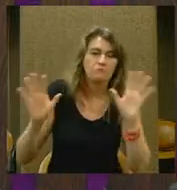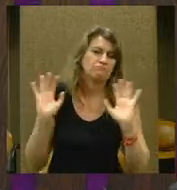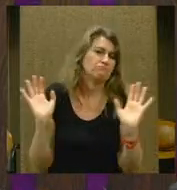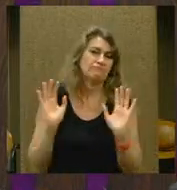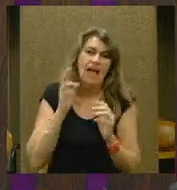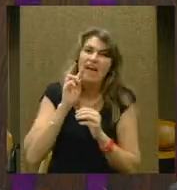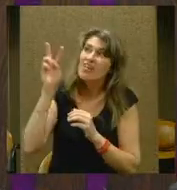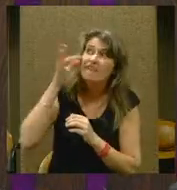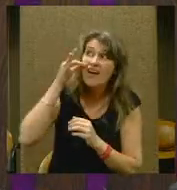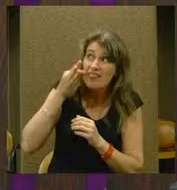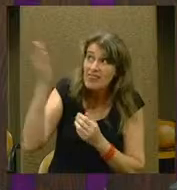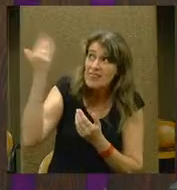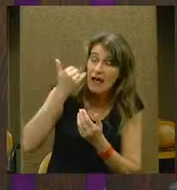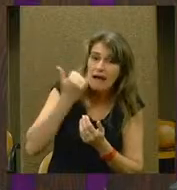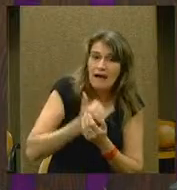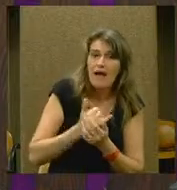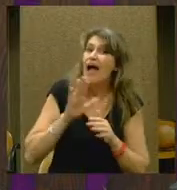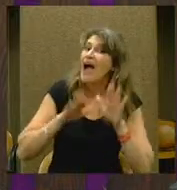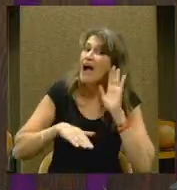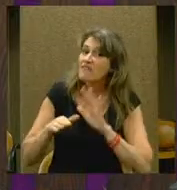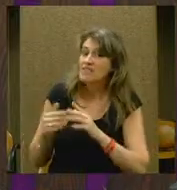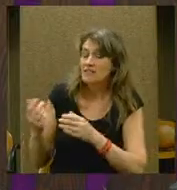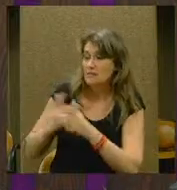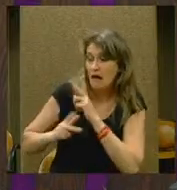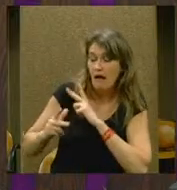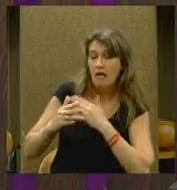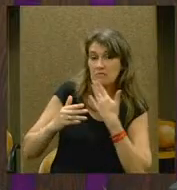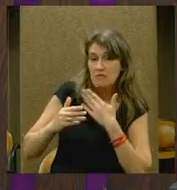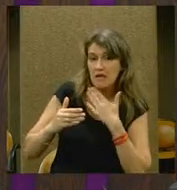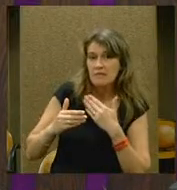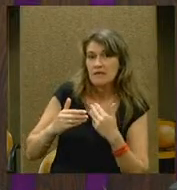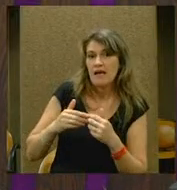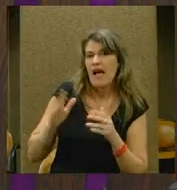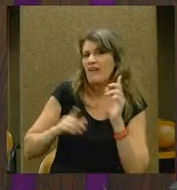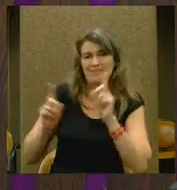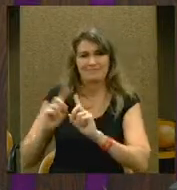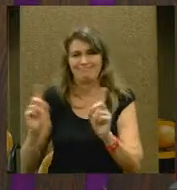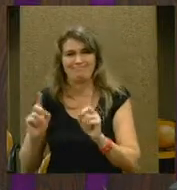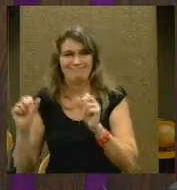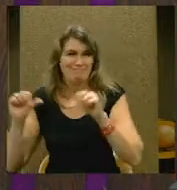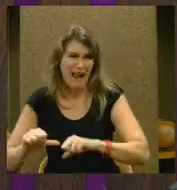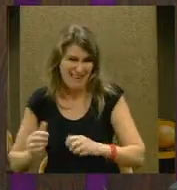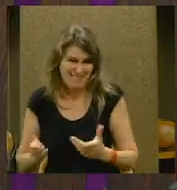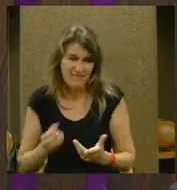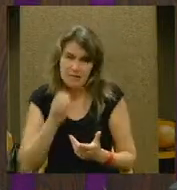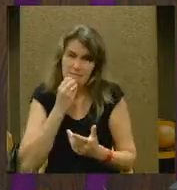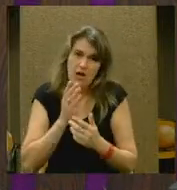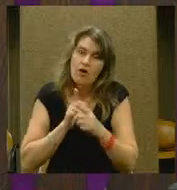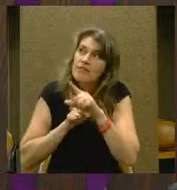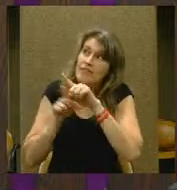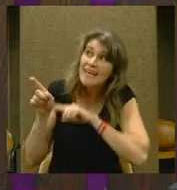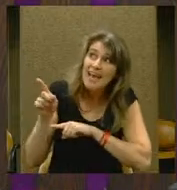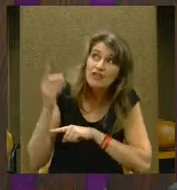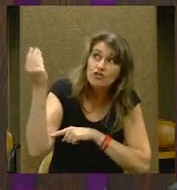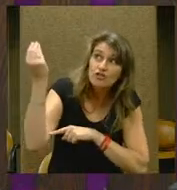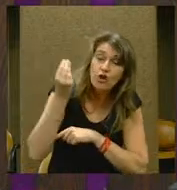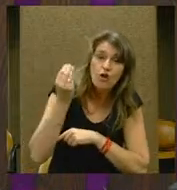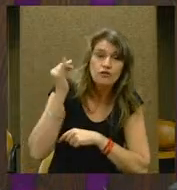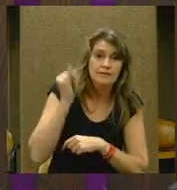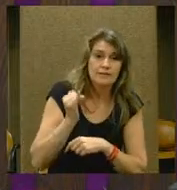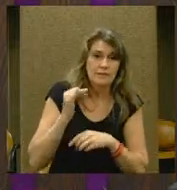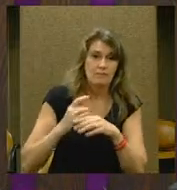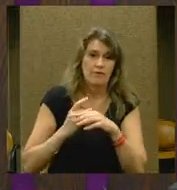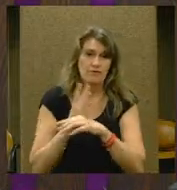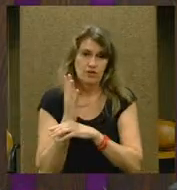many times we see. Many times it helps us, but many times it doesn't allow us to think about these topics seriously.